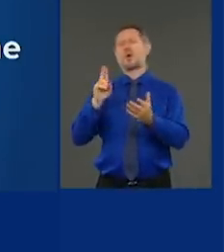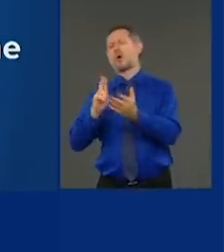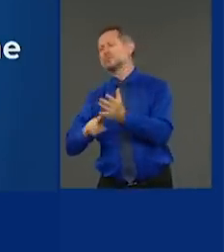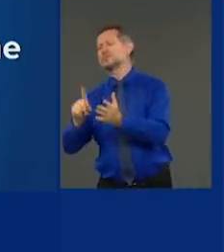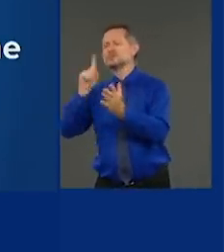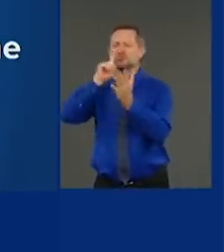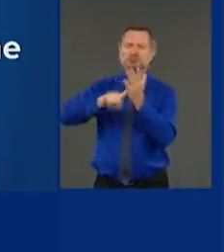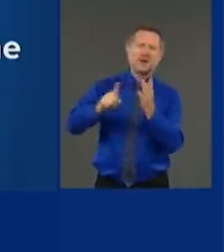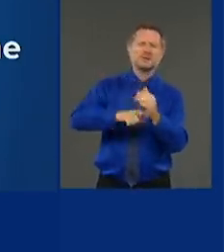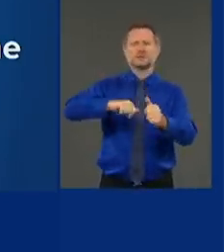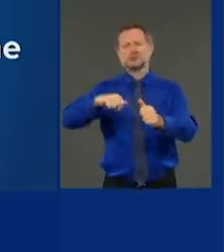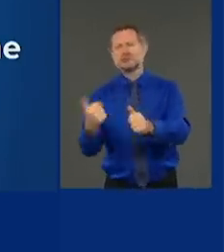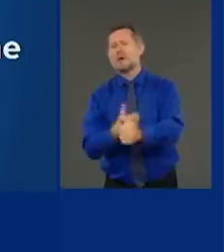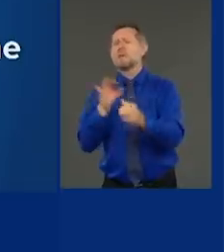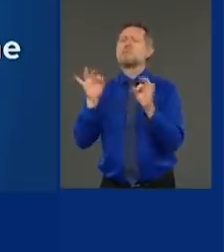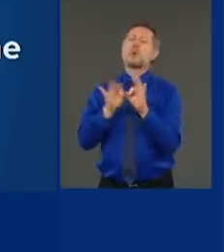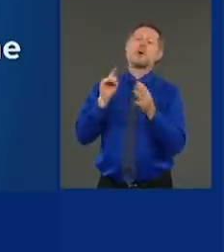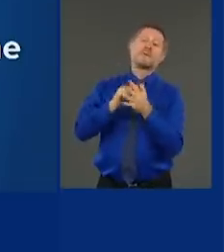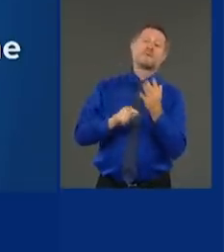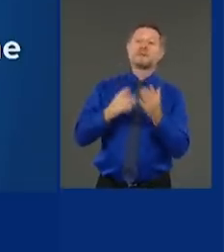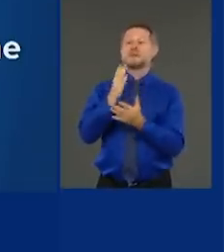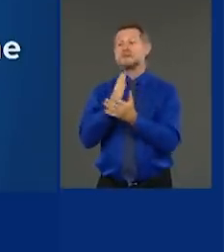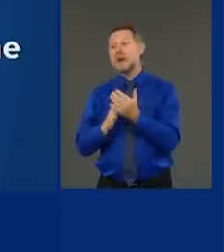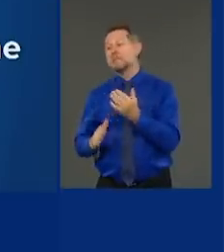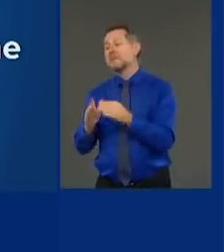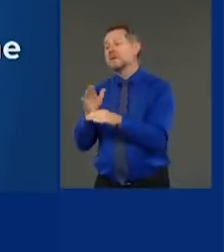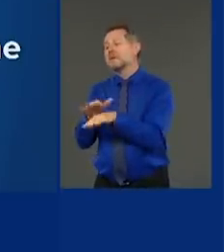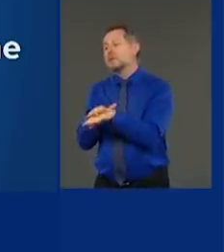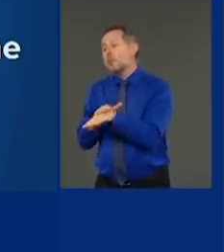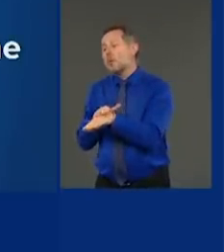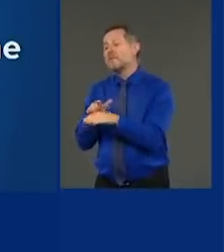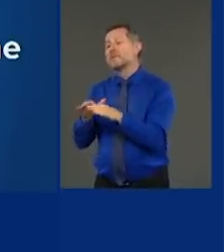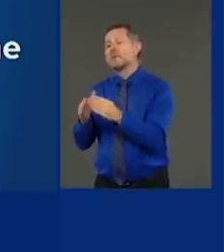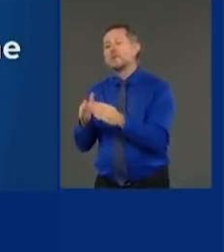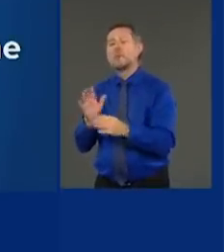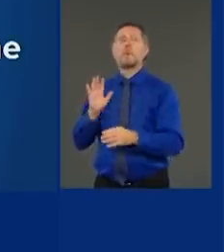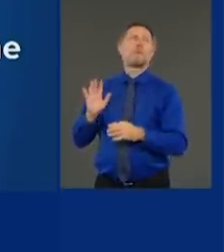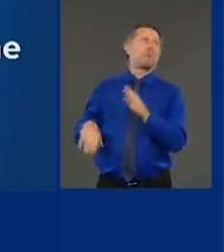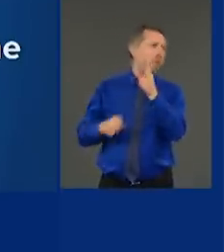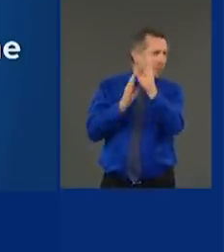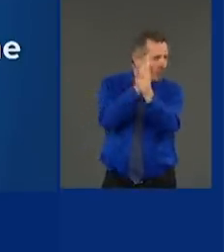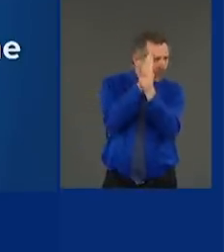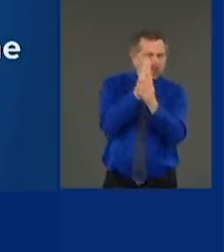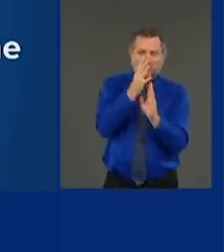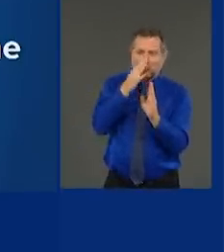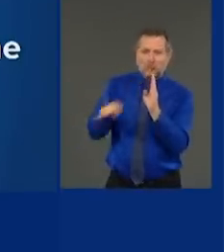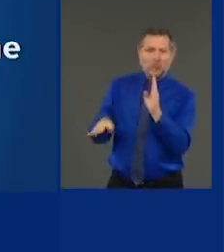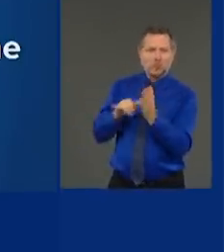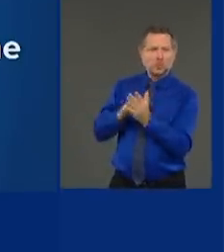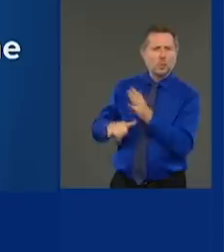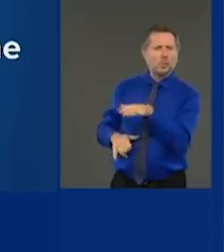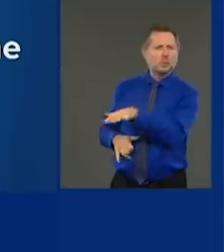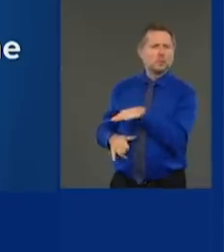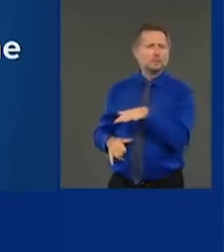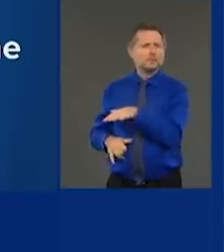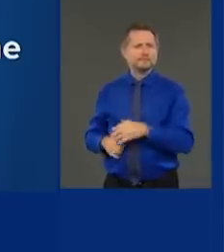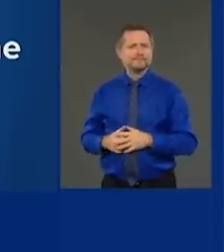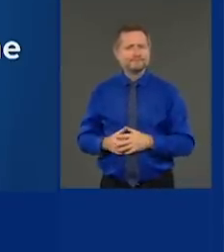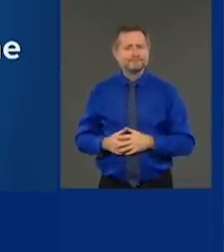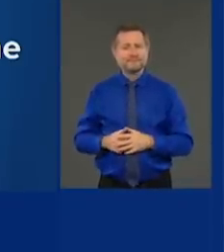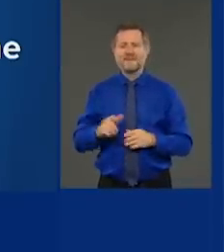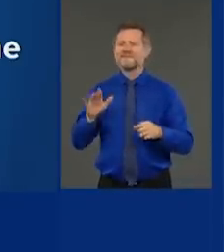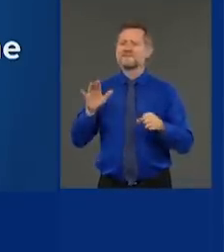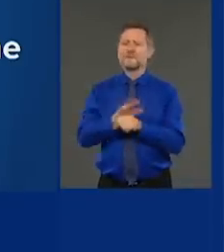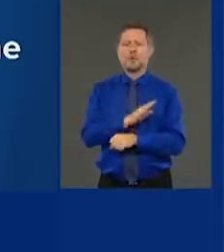down, the phased reopening, and pay no attention to it. No attention to it.